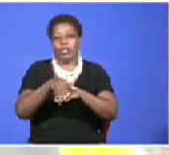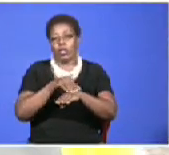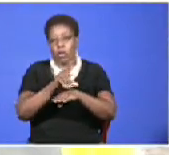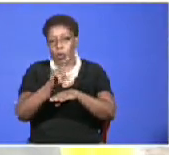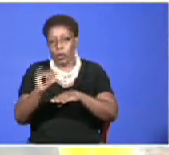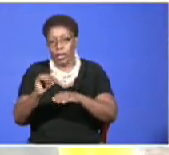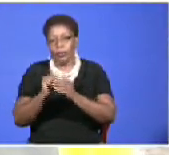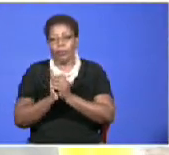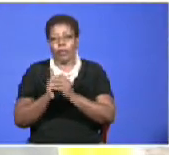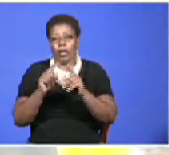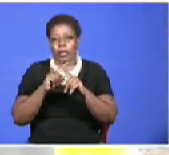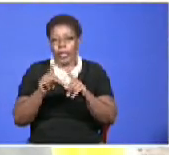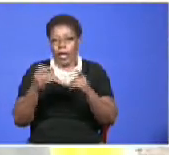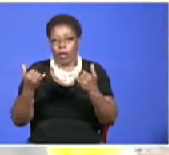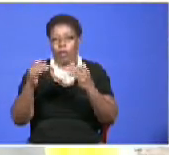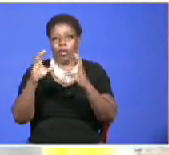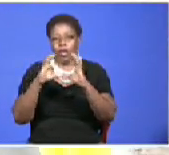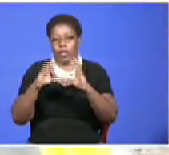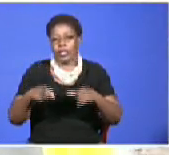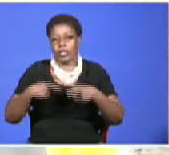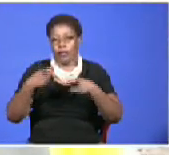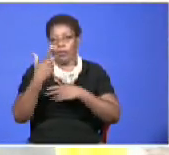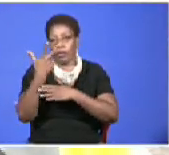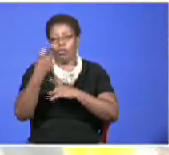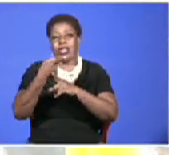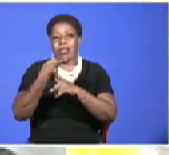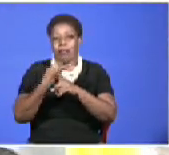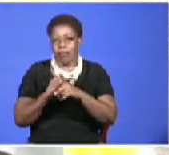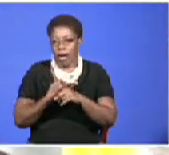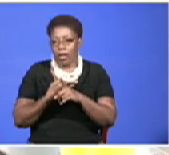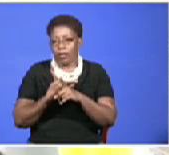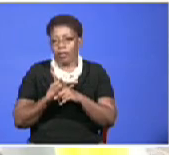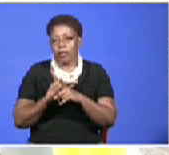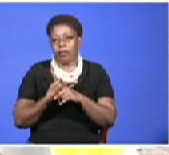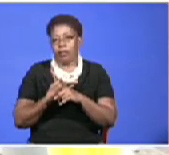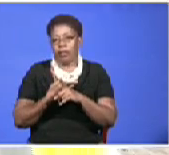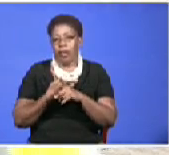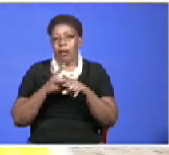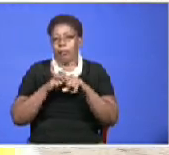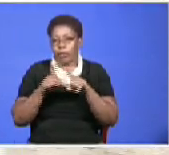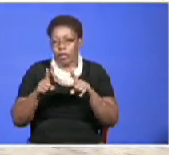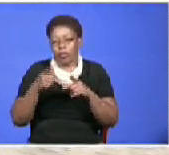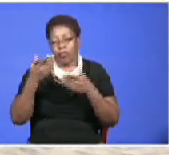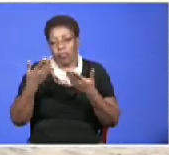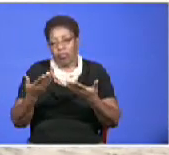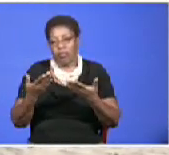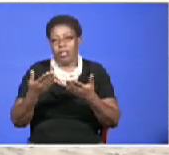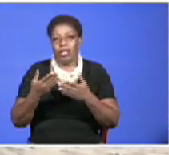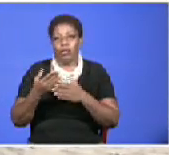realistically, the contract was given over for 3 months. I think we probably need